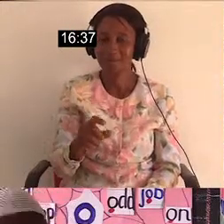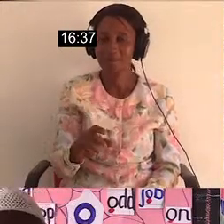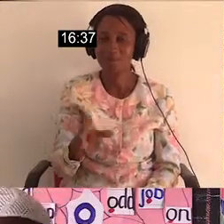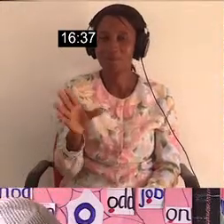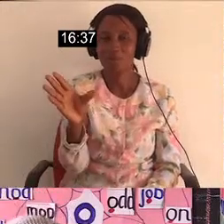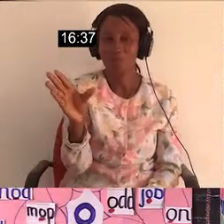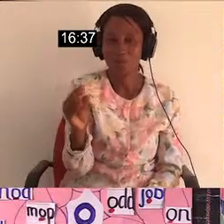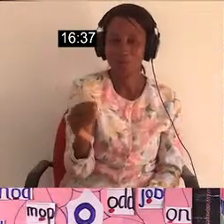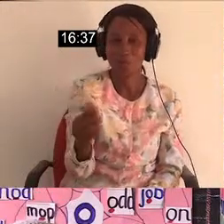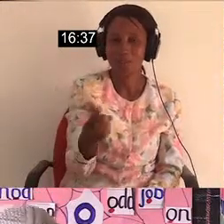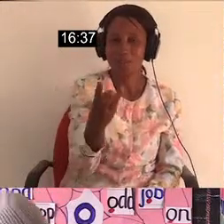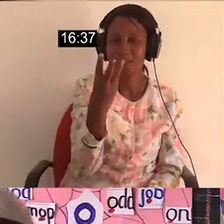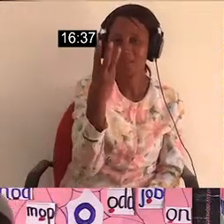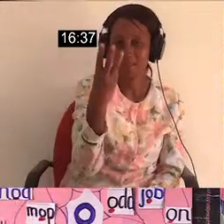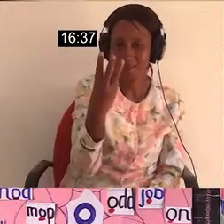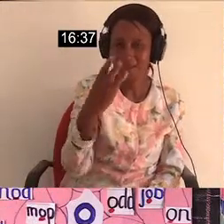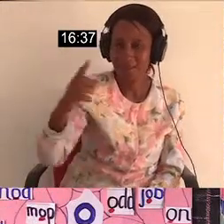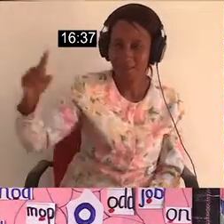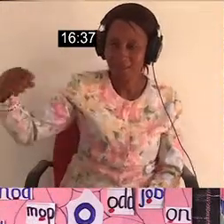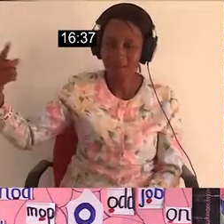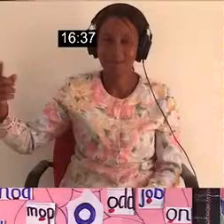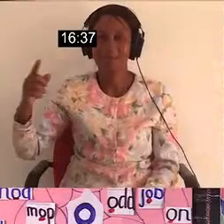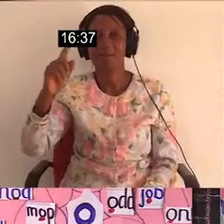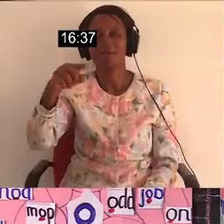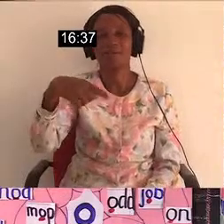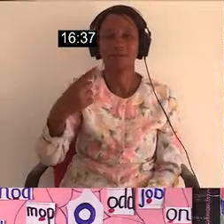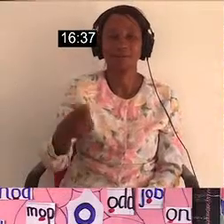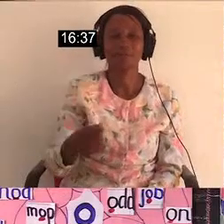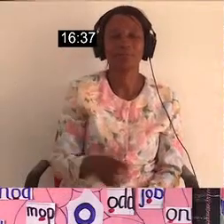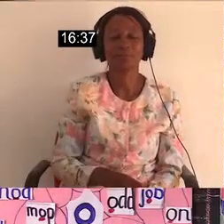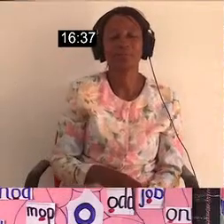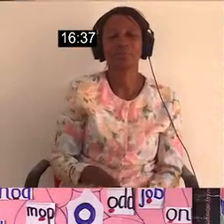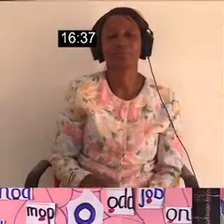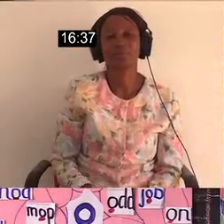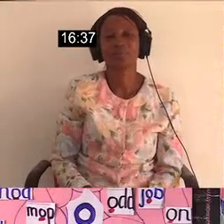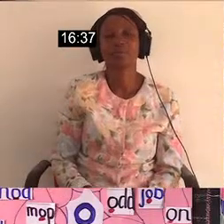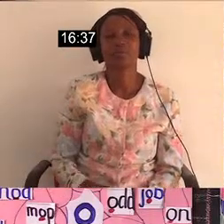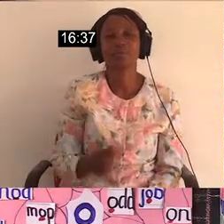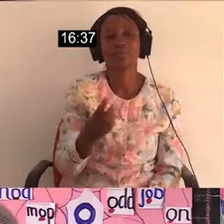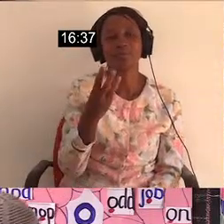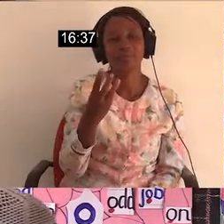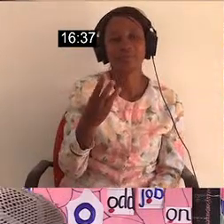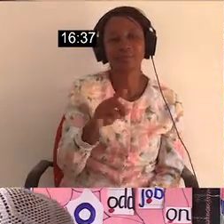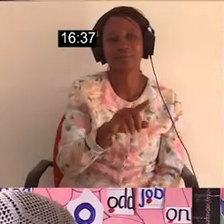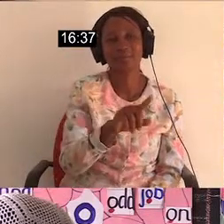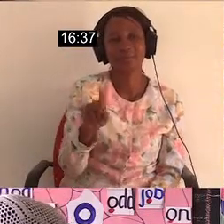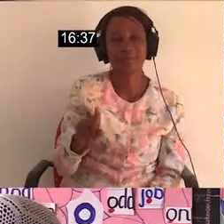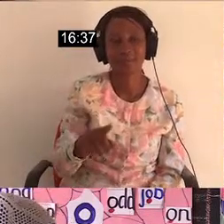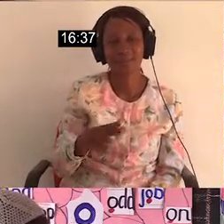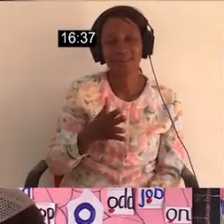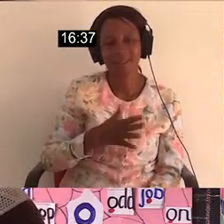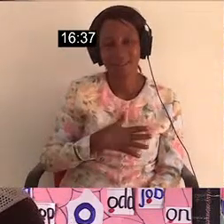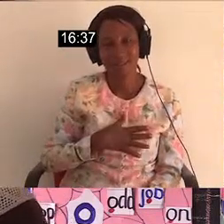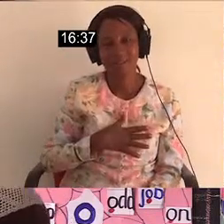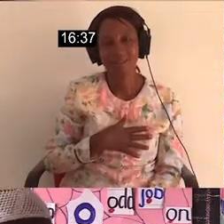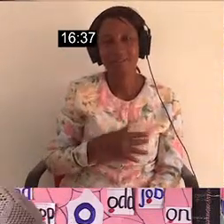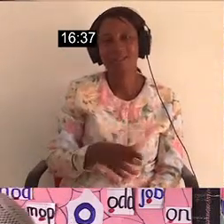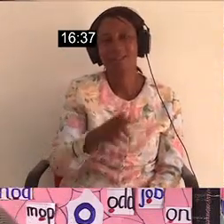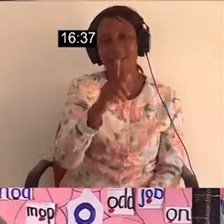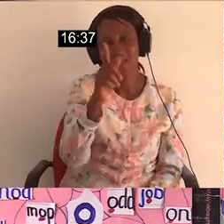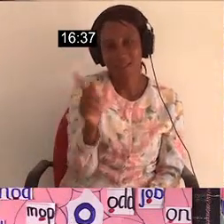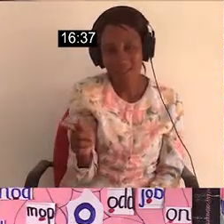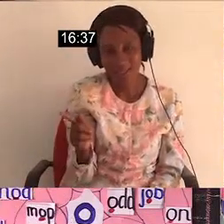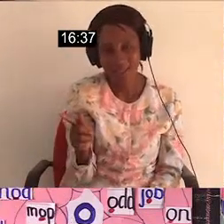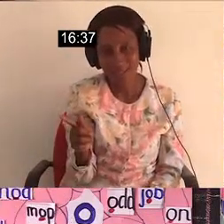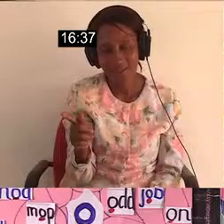with 3 sounds again. What are these 3 sounds? They are